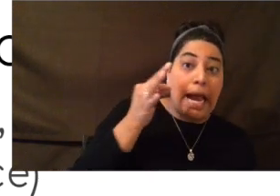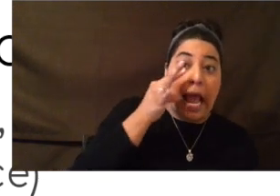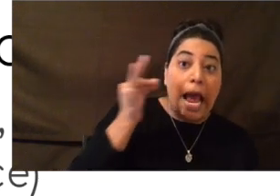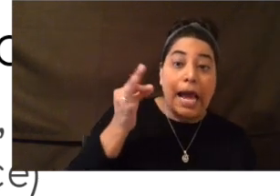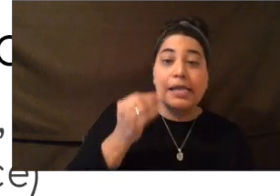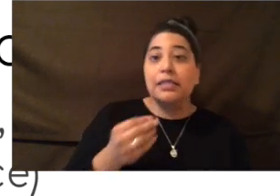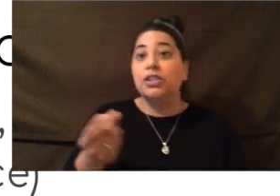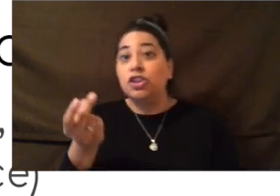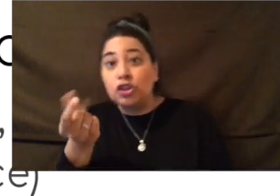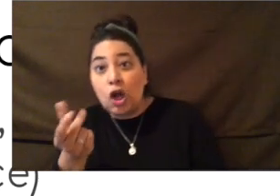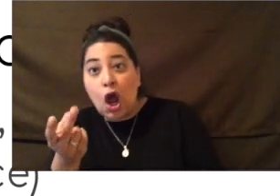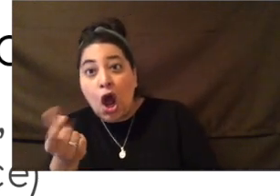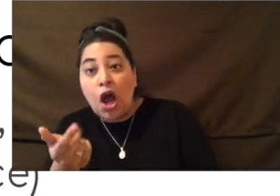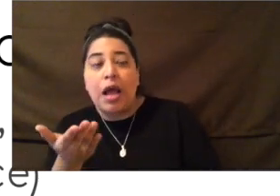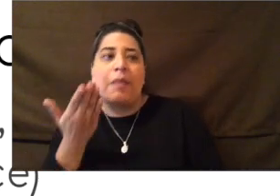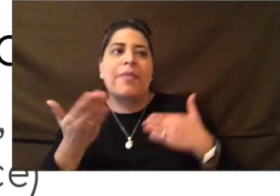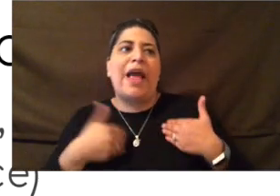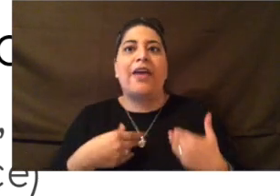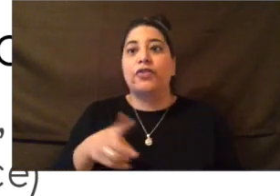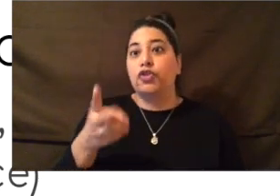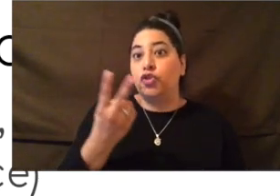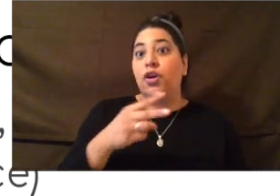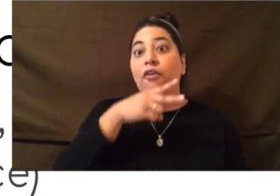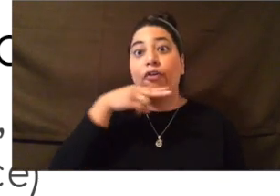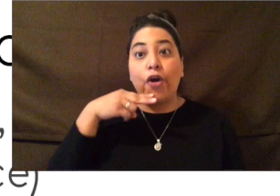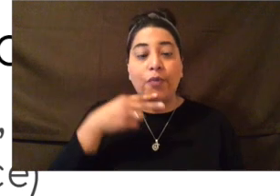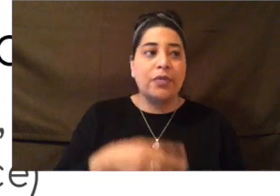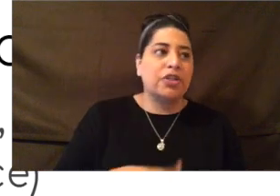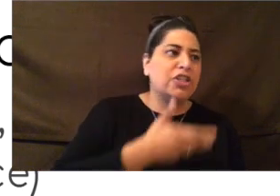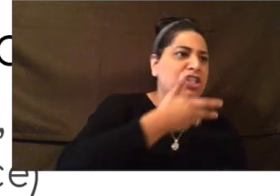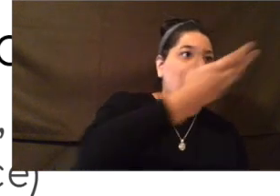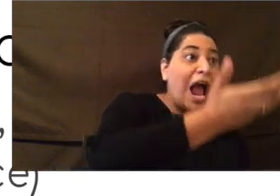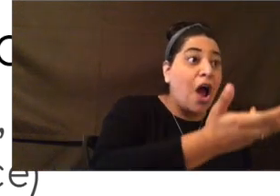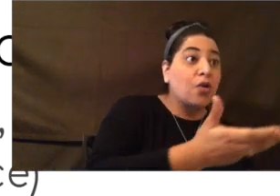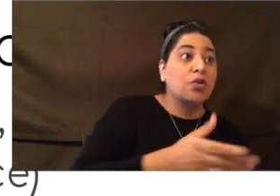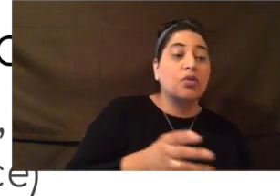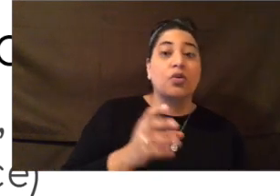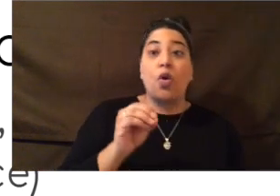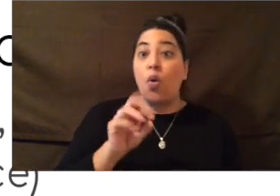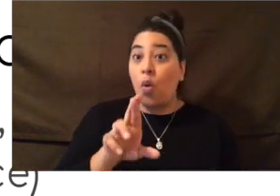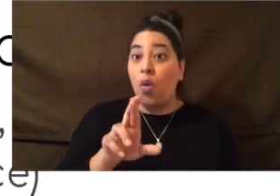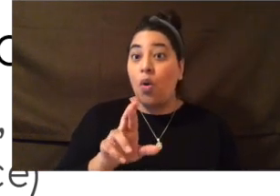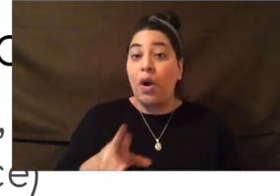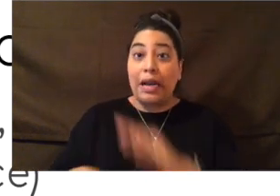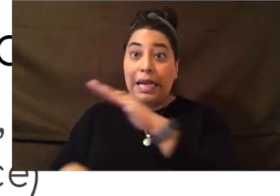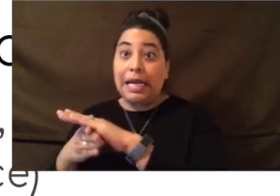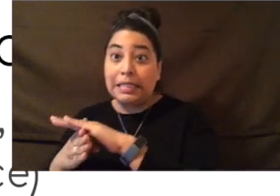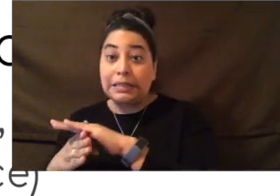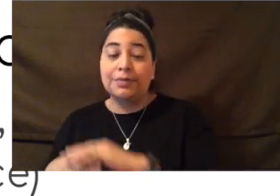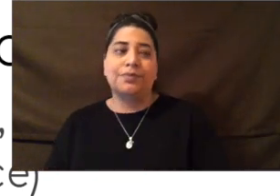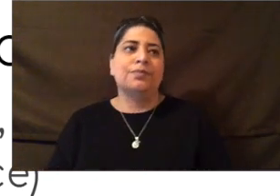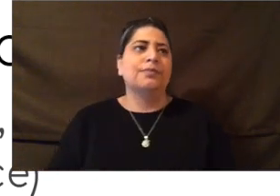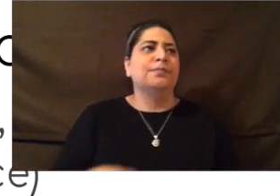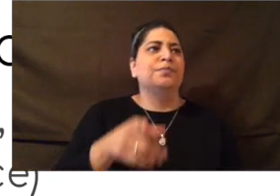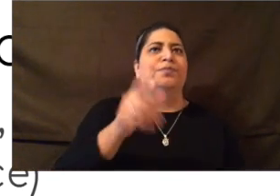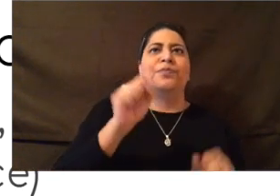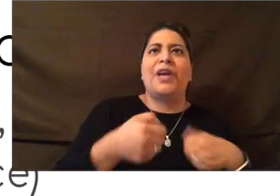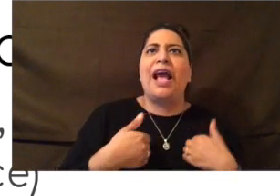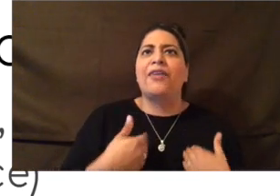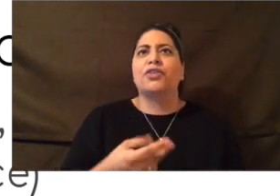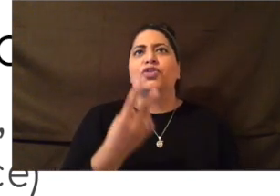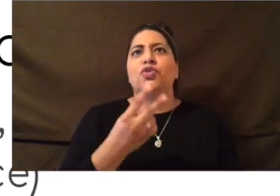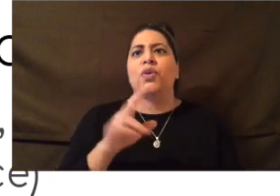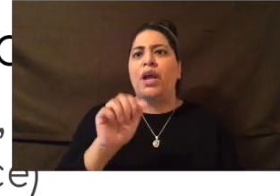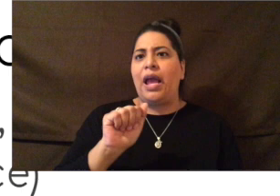2 nouns, cats and dogs. You might have 2 verbs, shouts or